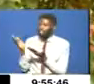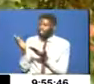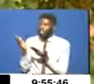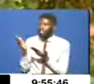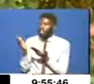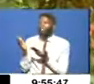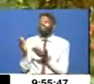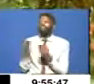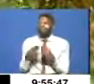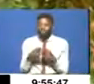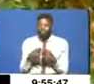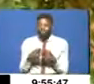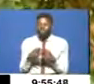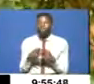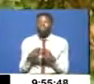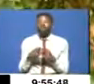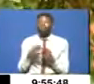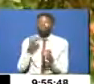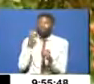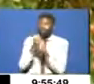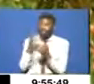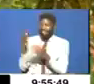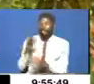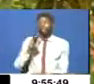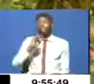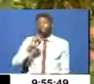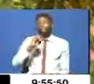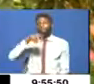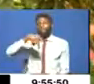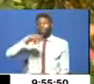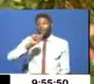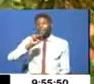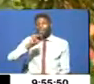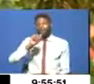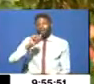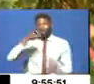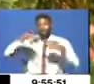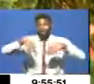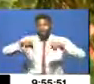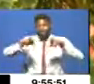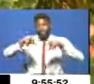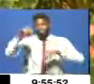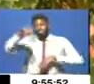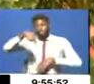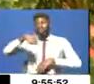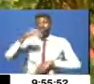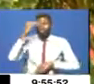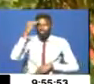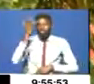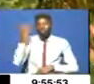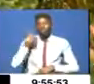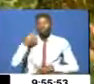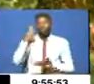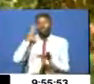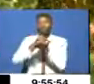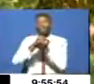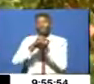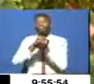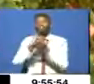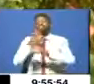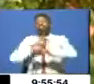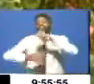practice. Mutiti Mpaka Road. Those who are in Nairobi, they know exactly where my practice was. So I went and